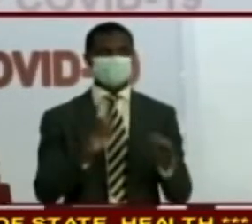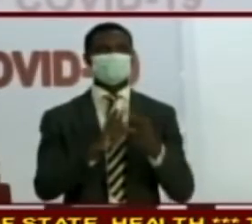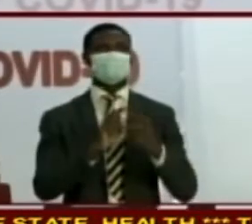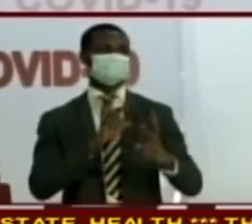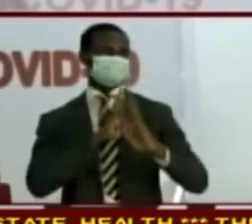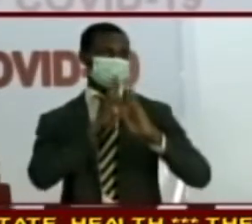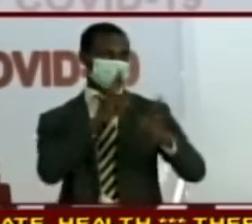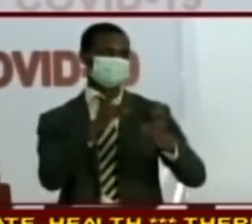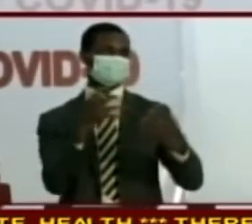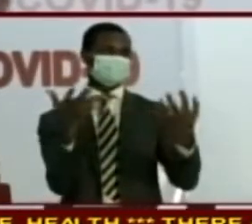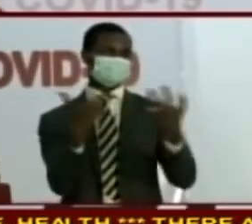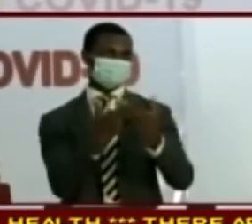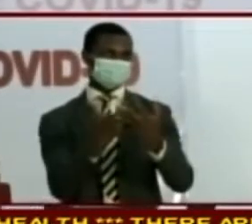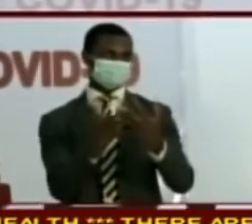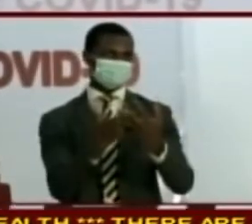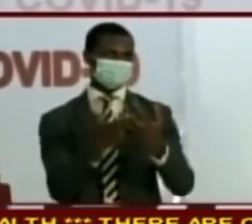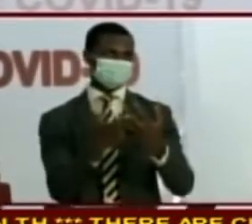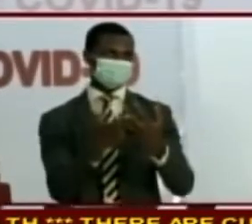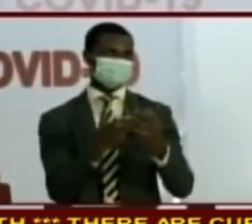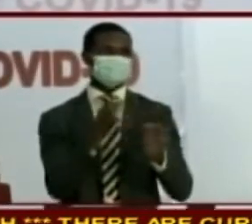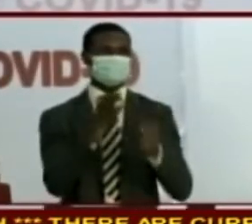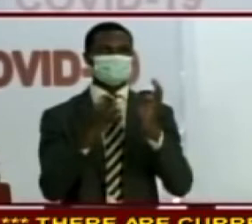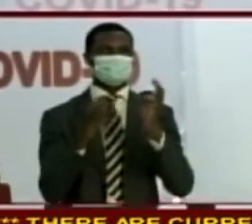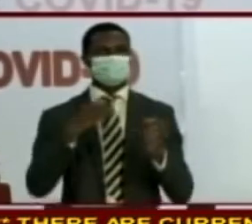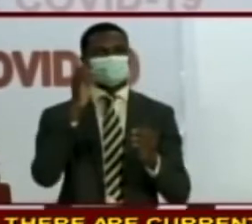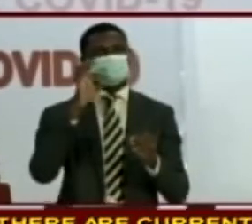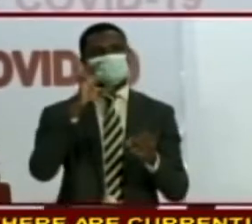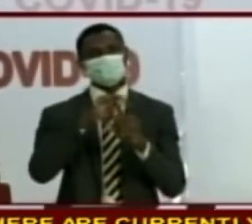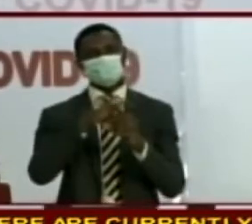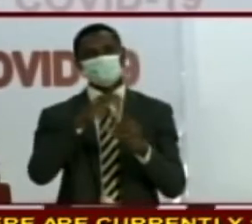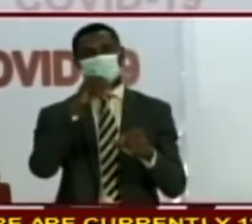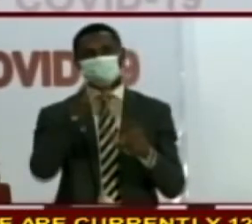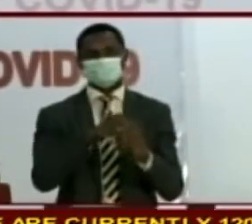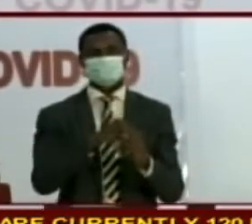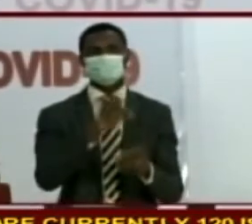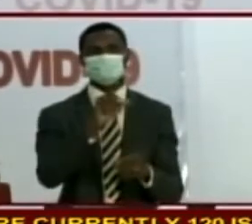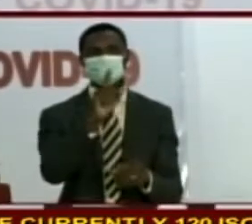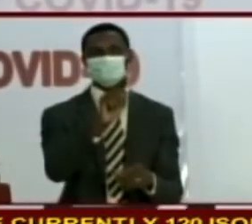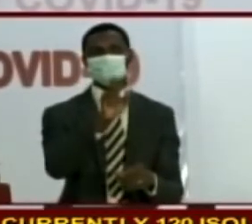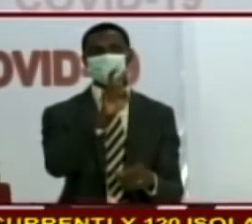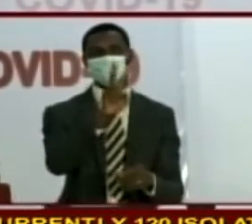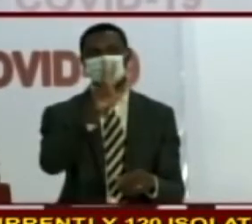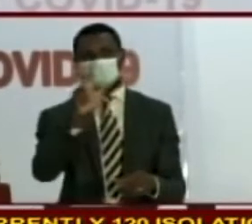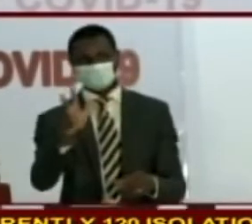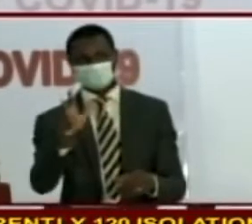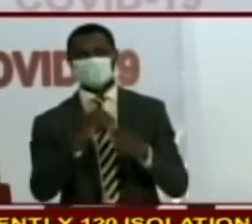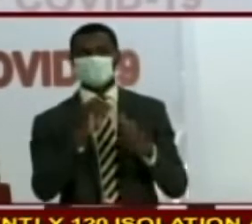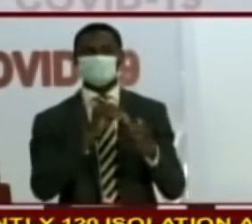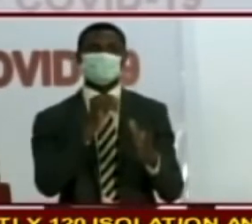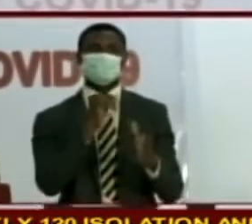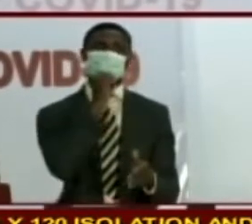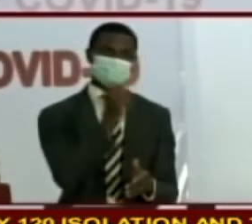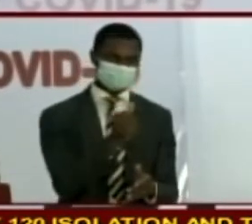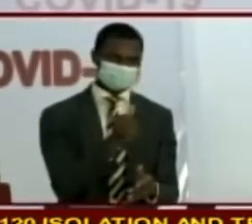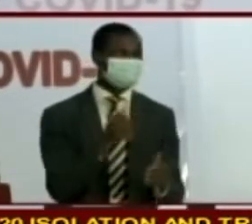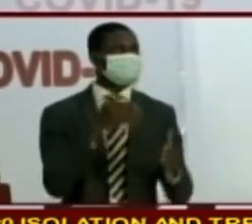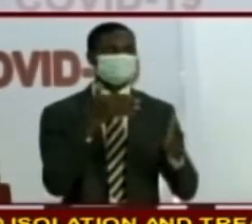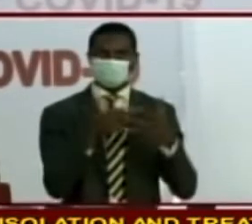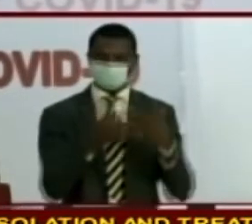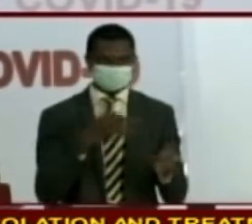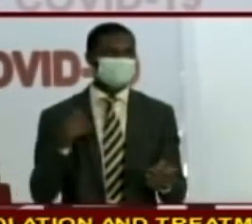would vote in 2023 electronically or not, out of compulsion,